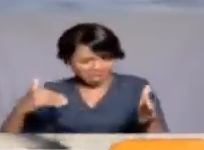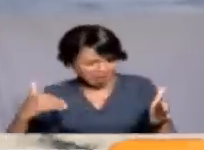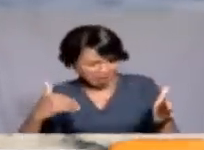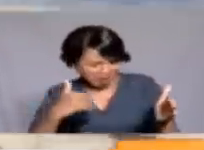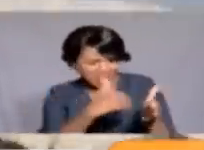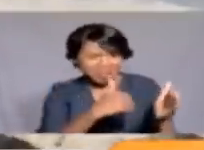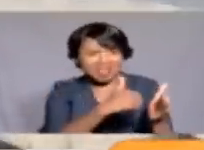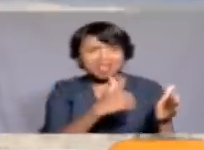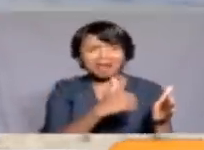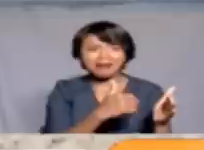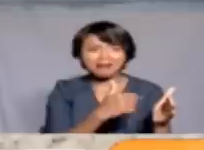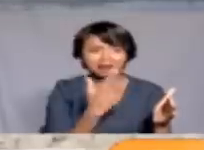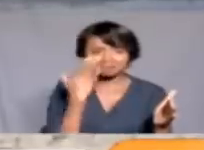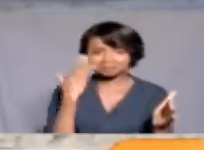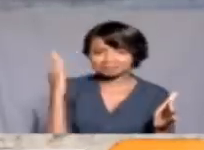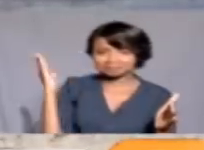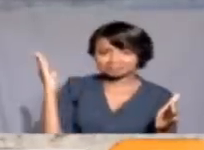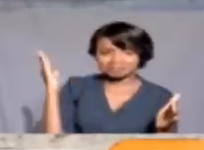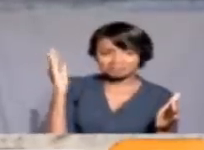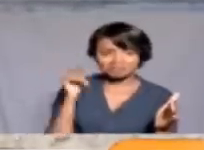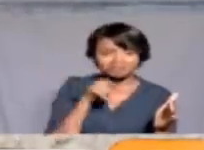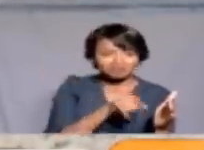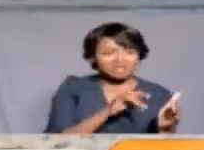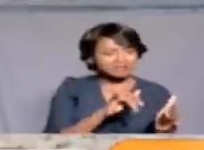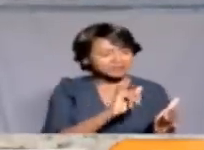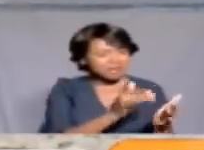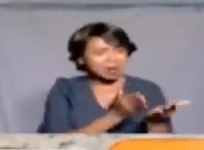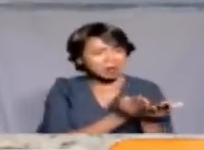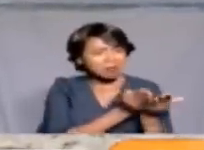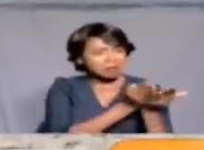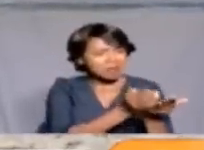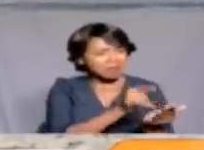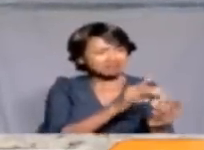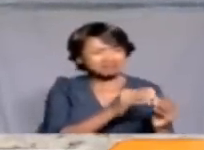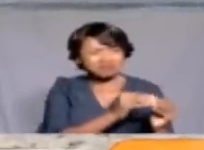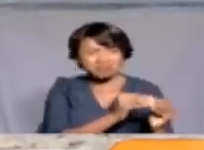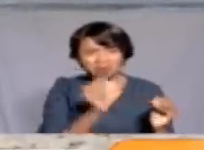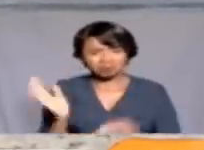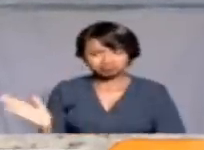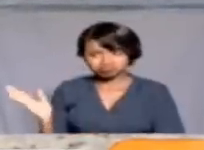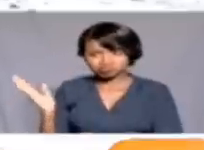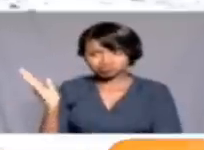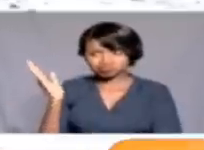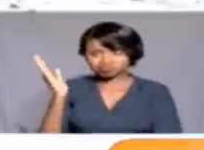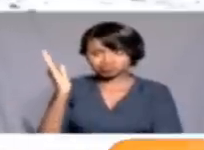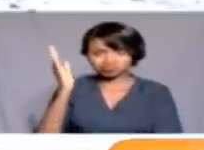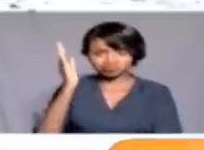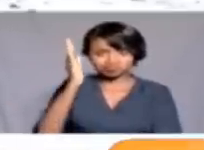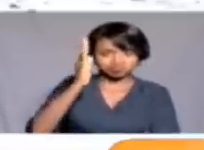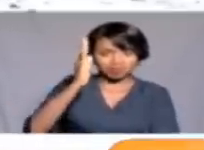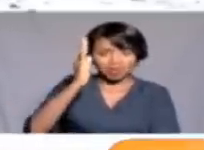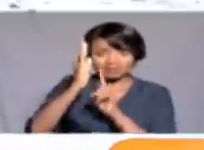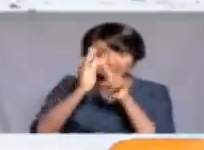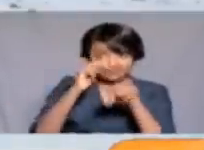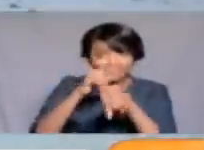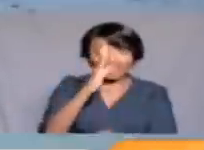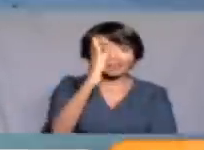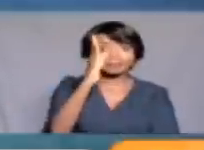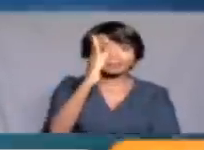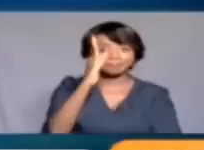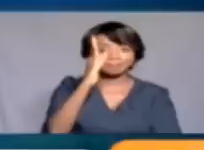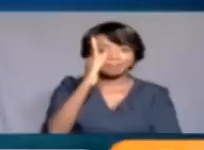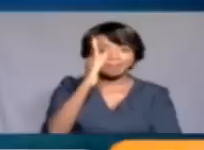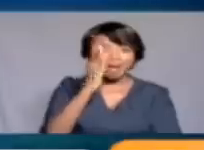meters beyond the reef. The vessel remains in this one spot for the better part of the morning, and before midday, it